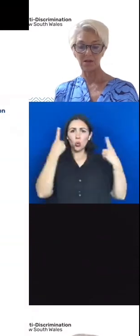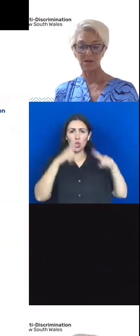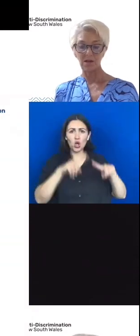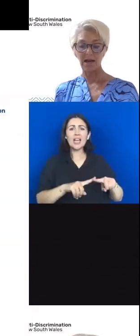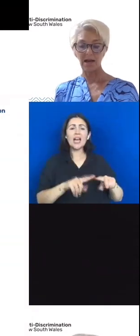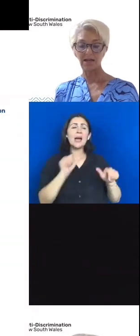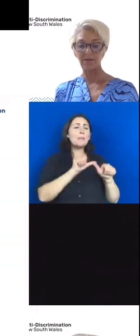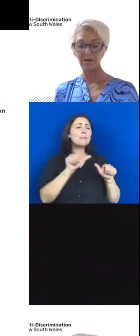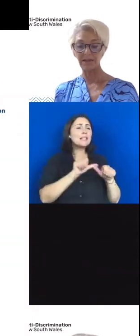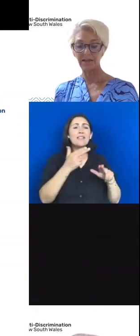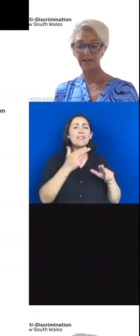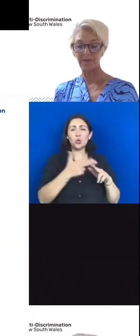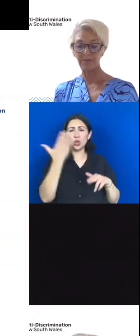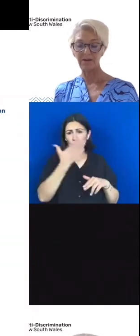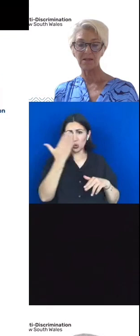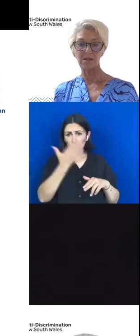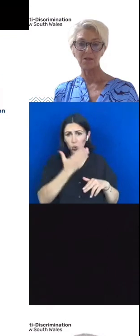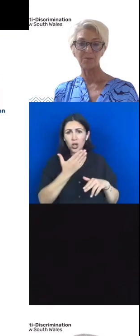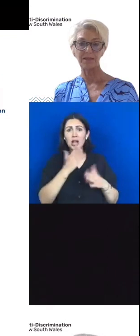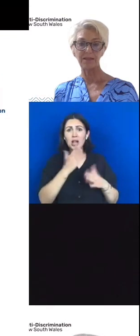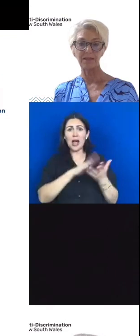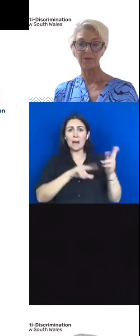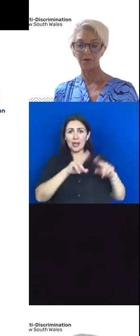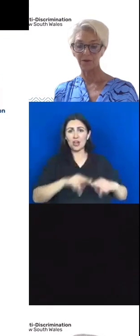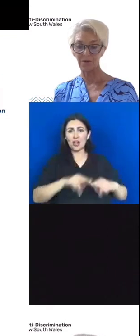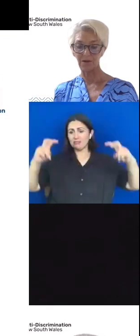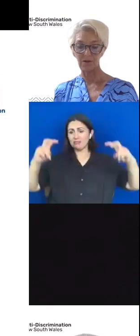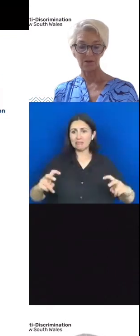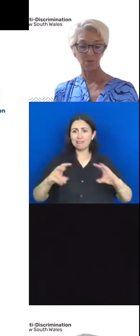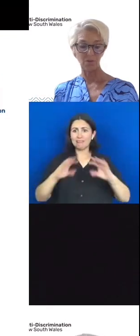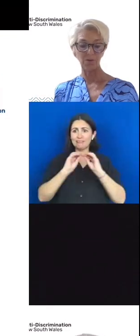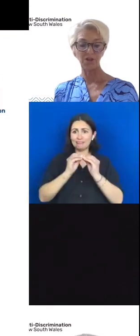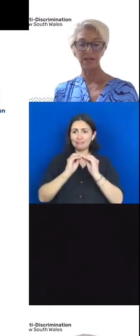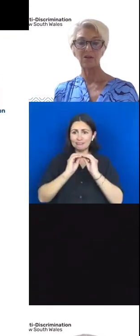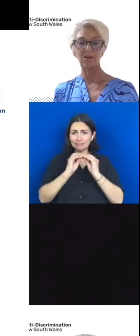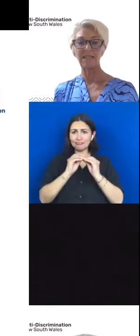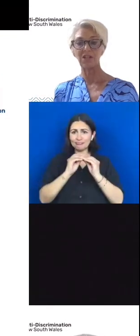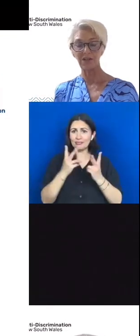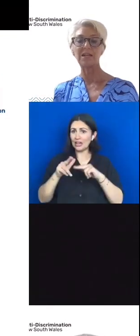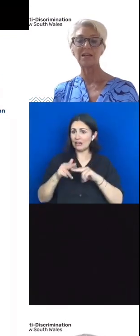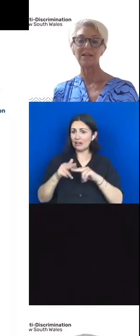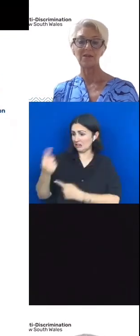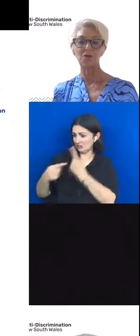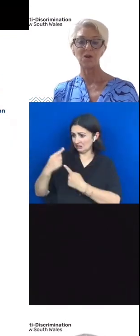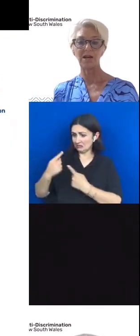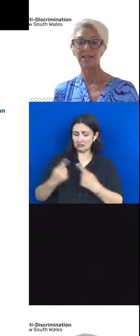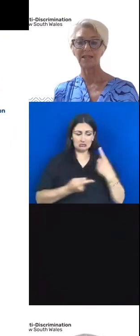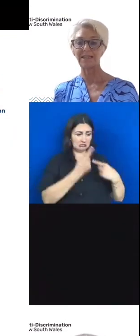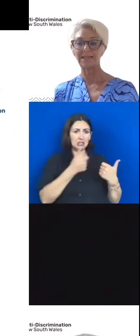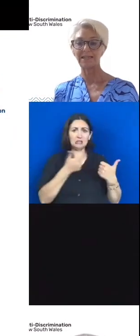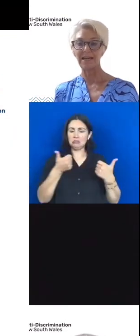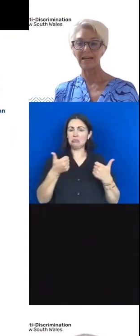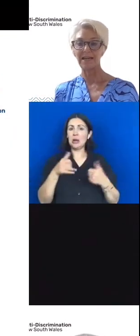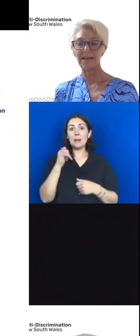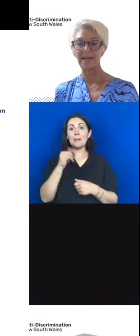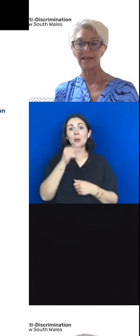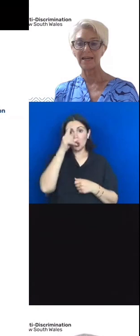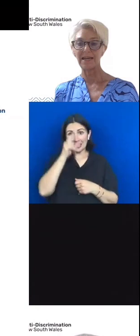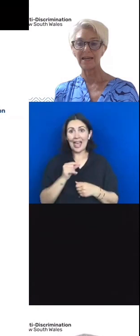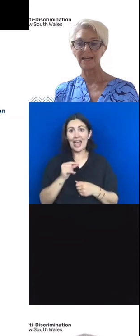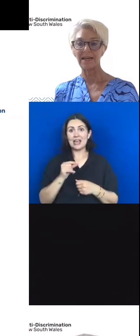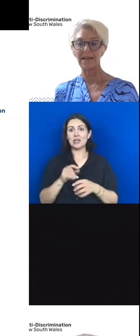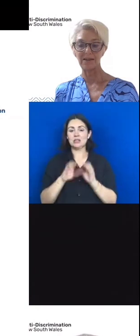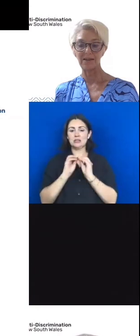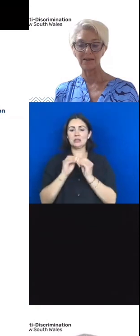declination, and if there is enough merit to proceed further, we would generally try to conciliate the